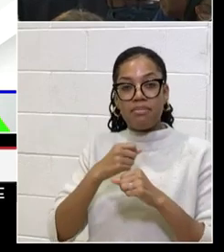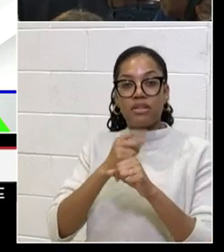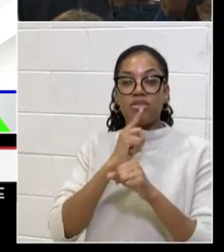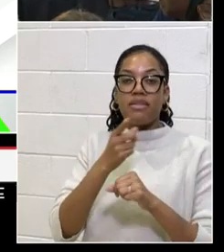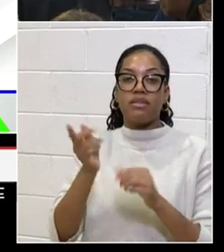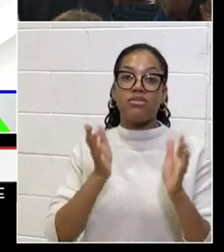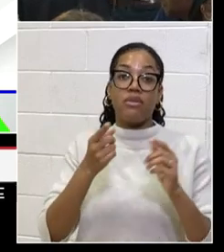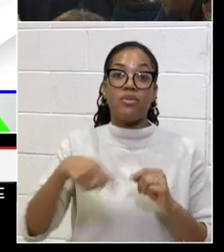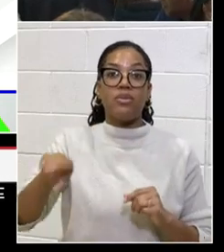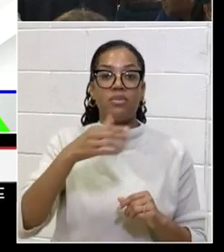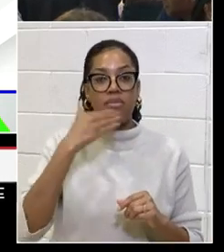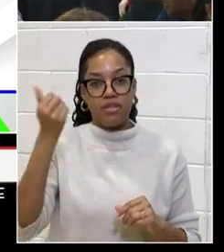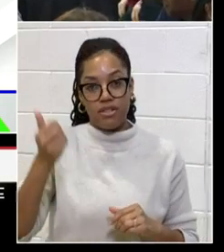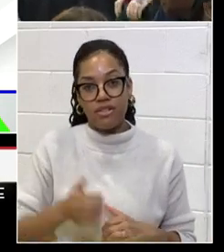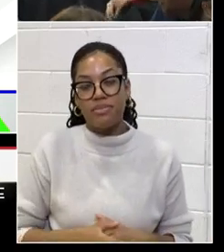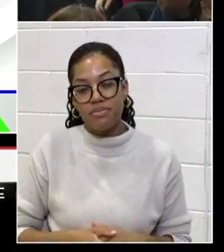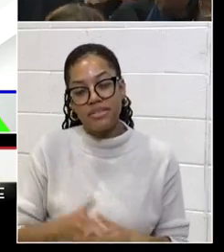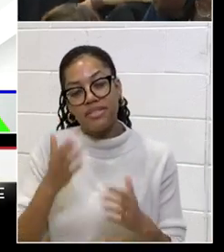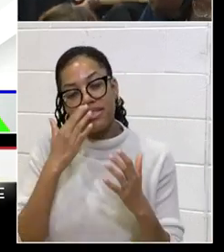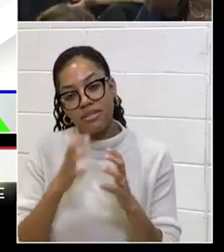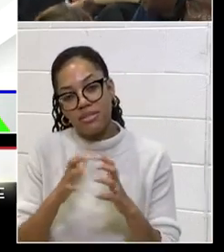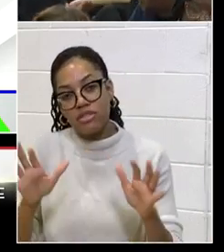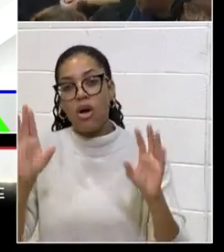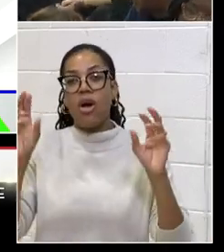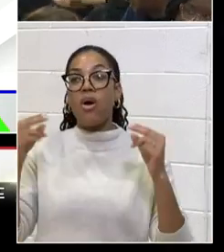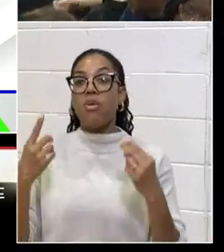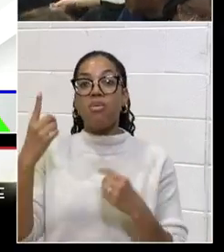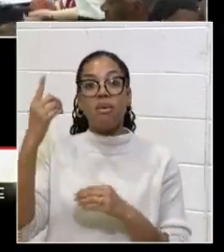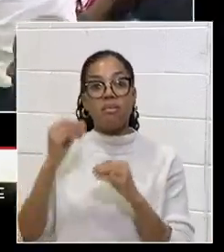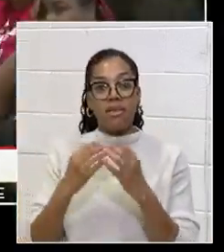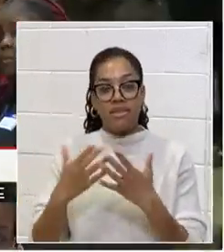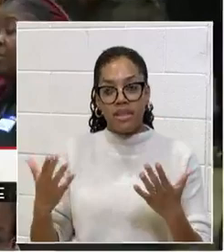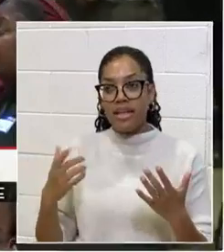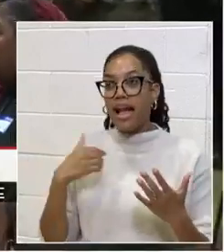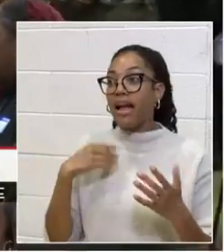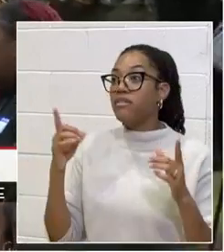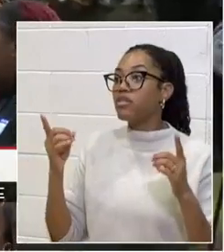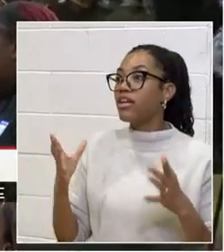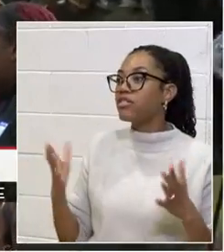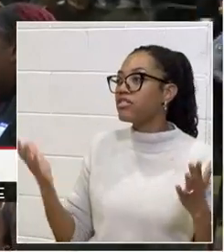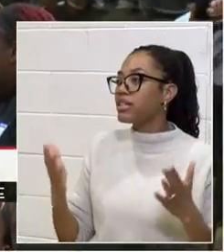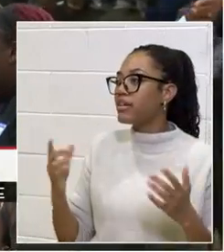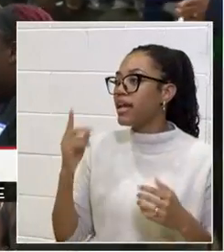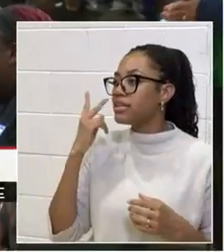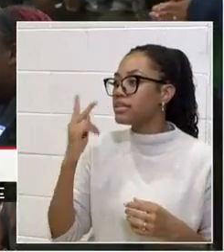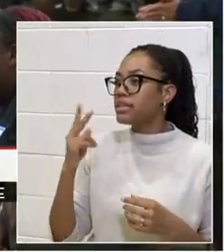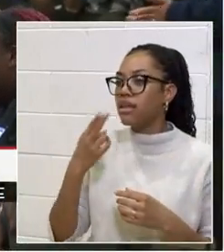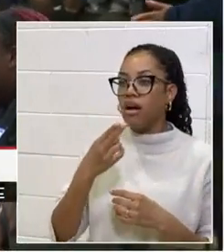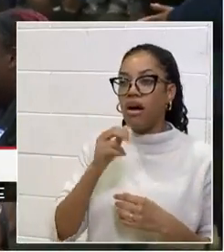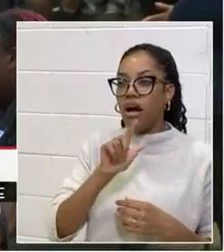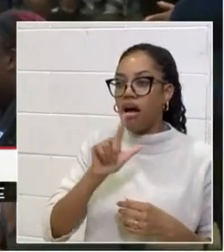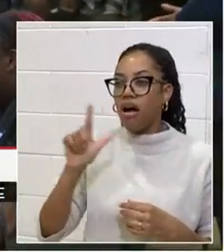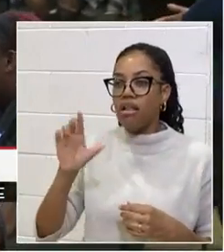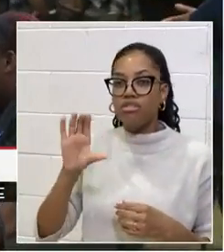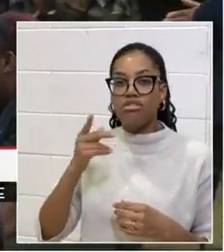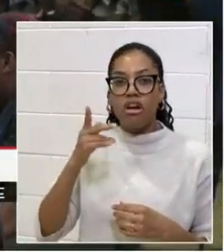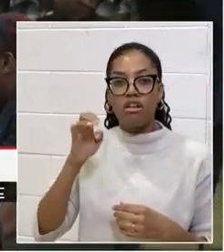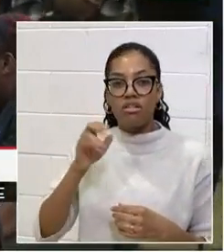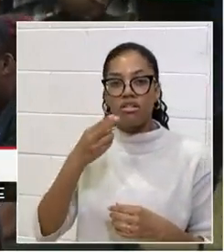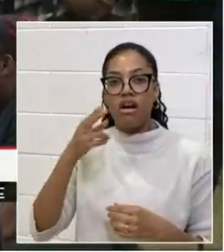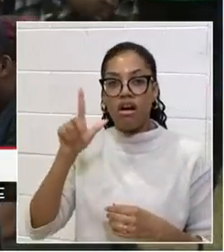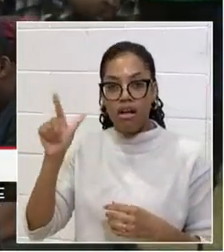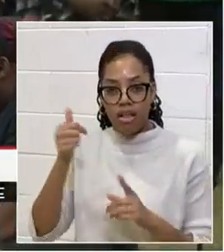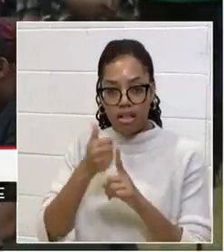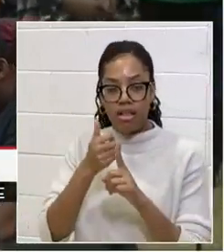better. So thank you very much. Oh, actually, we have some directors here. I see Charles Hall, the head of human resources for